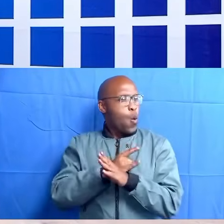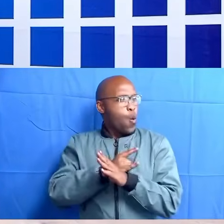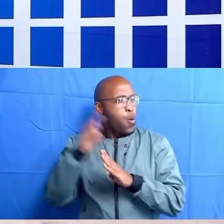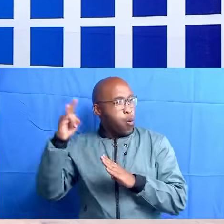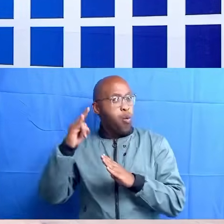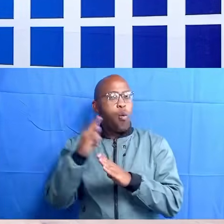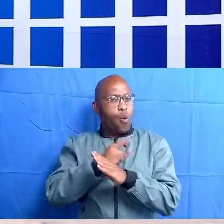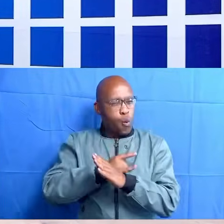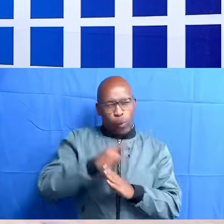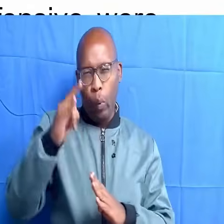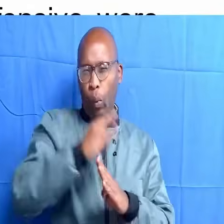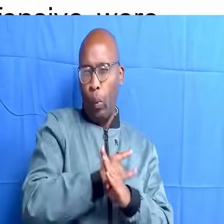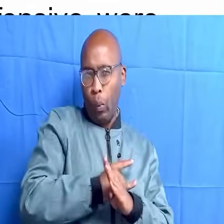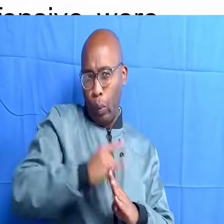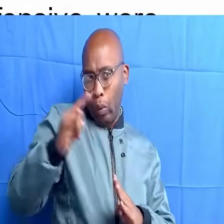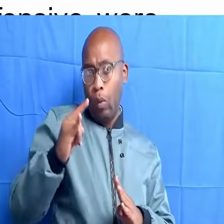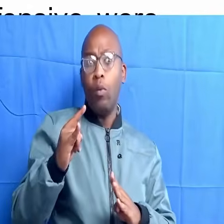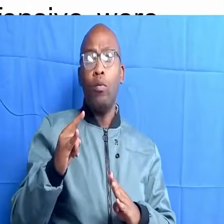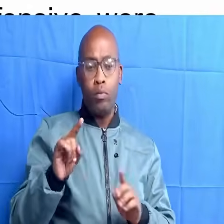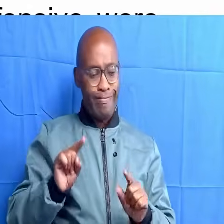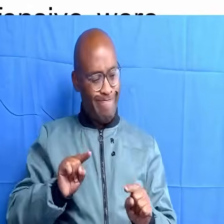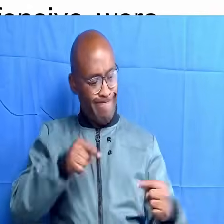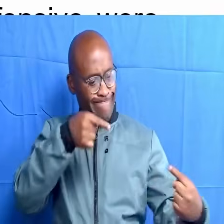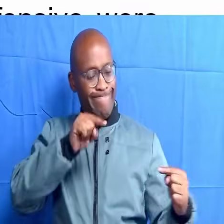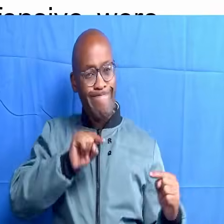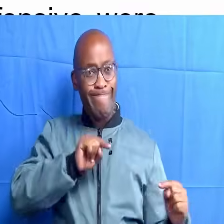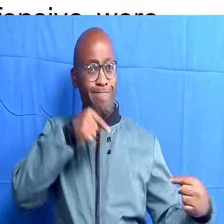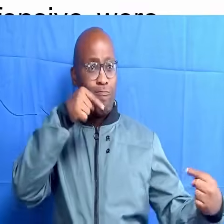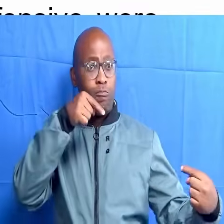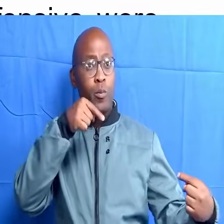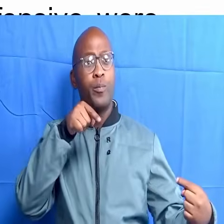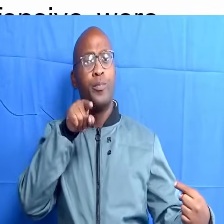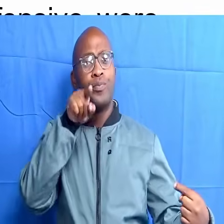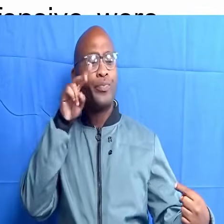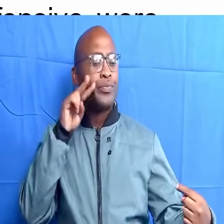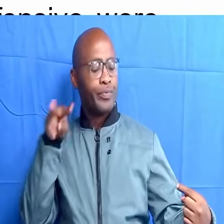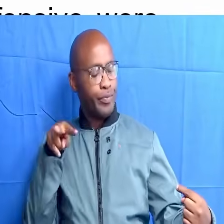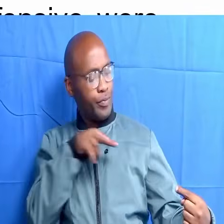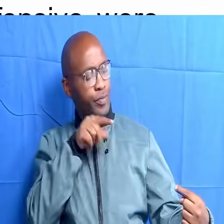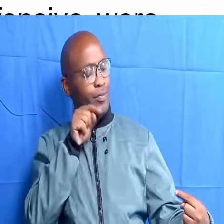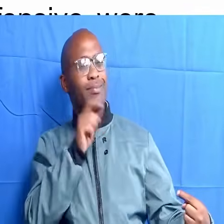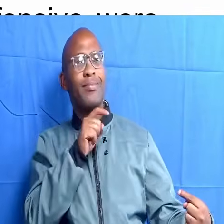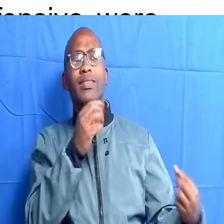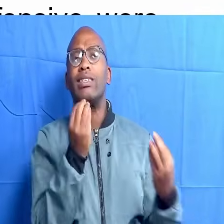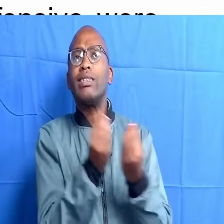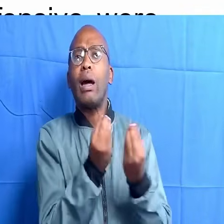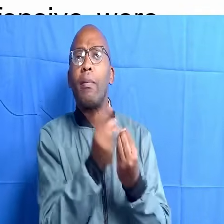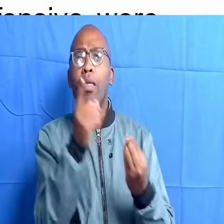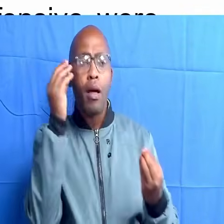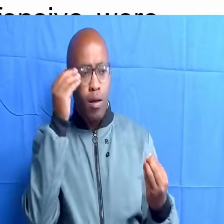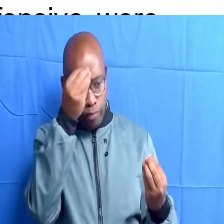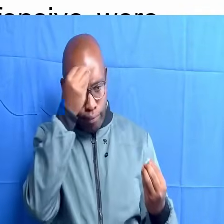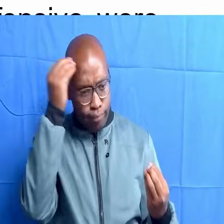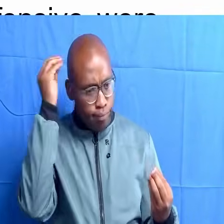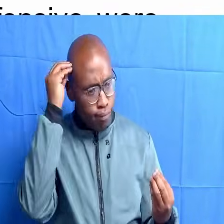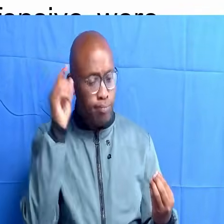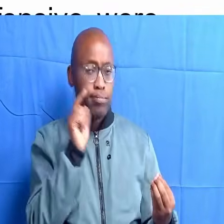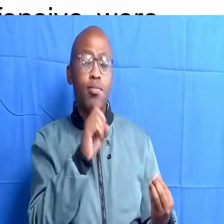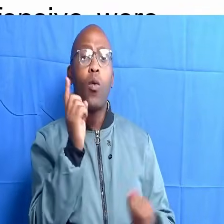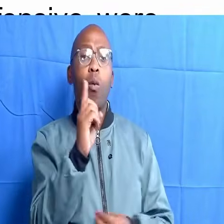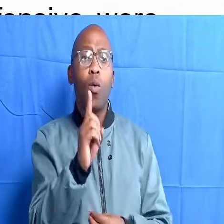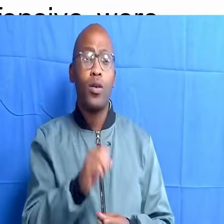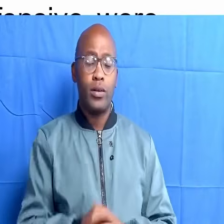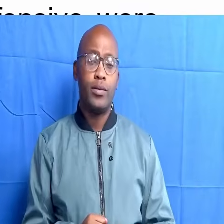in winning the war. As you can see there is something that you must note. We said right at the beginning